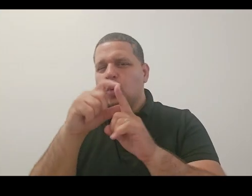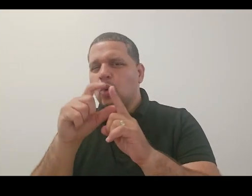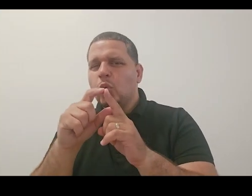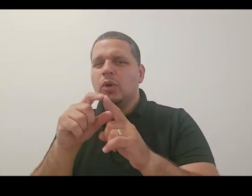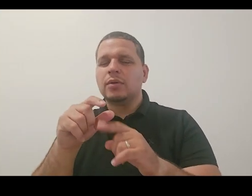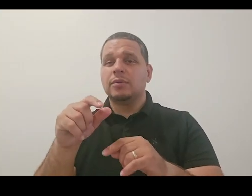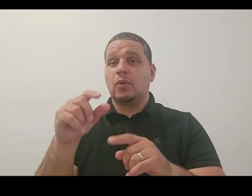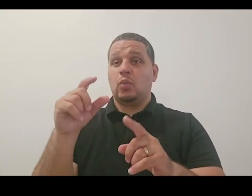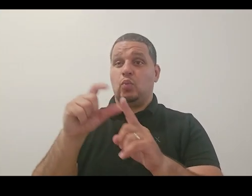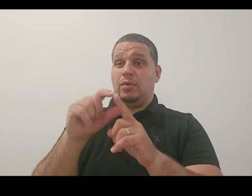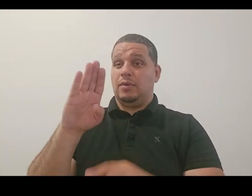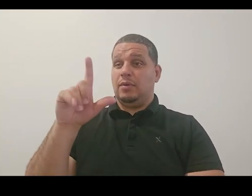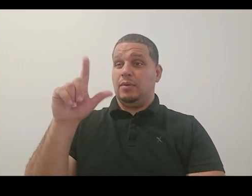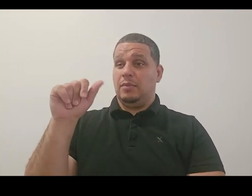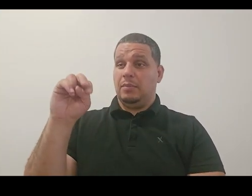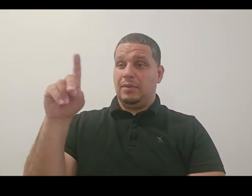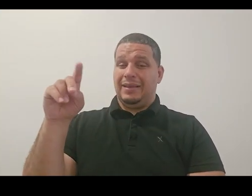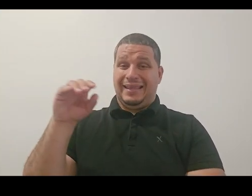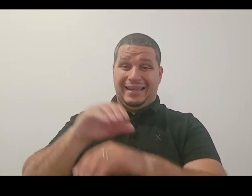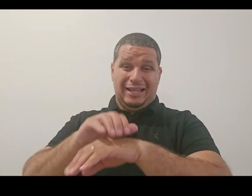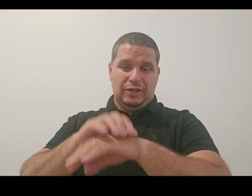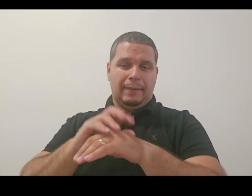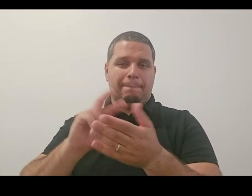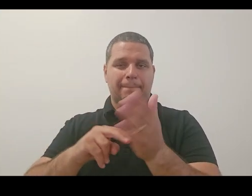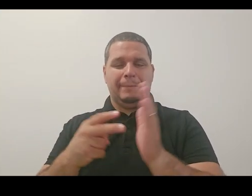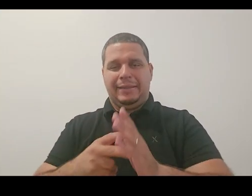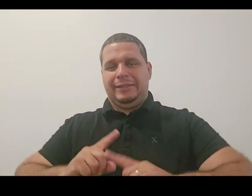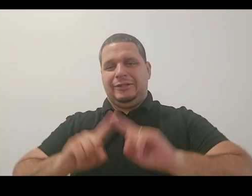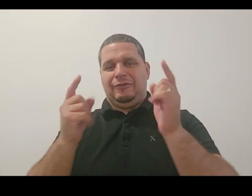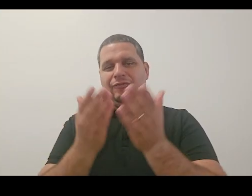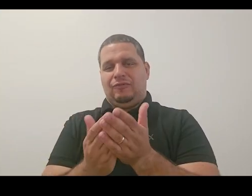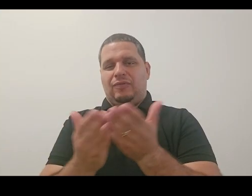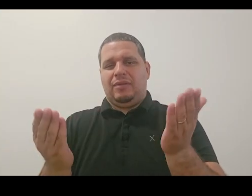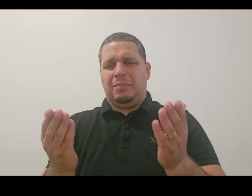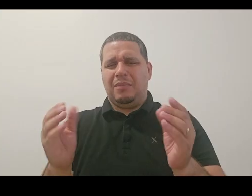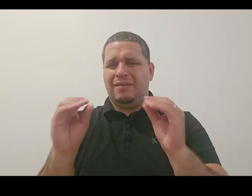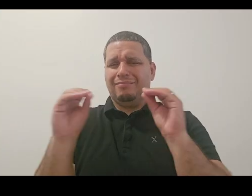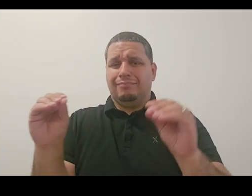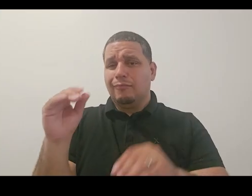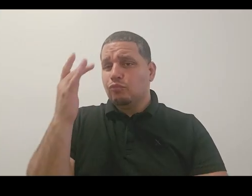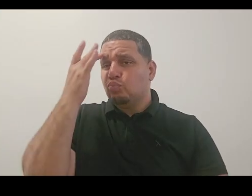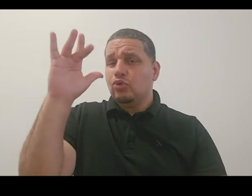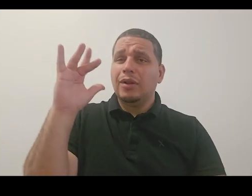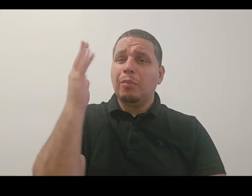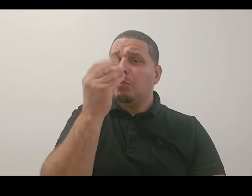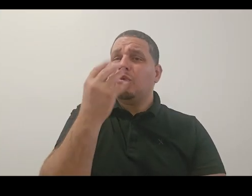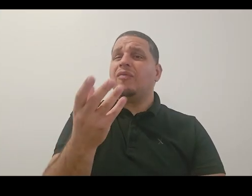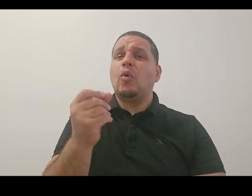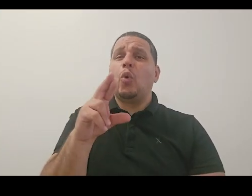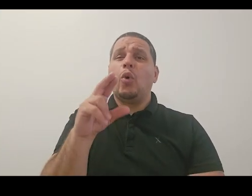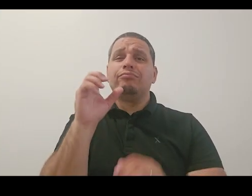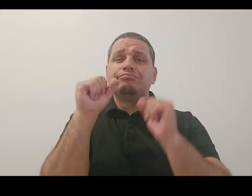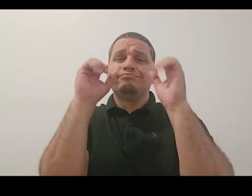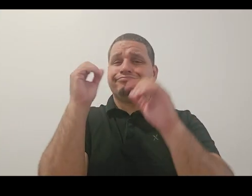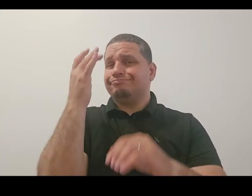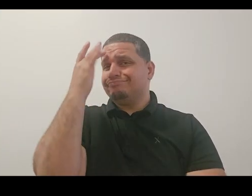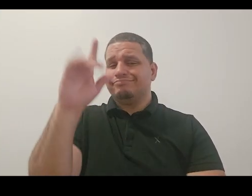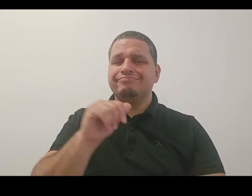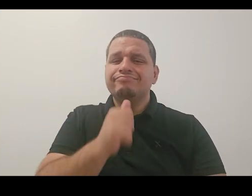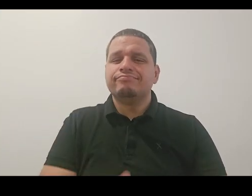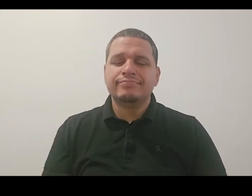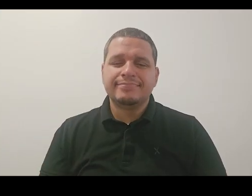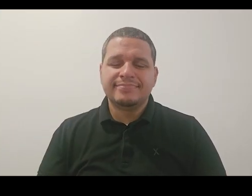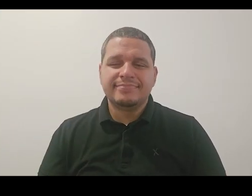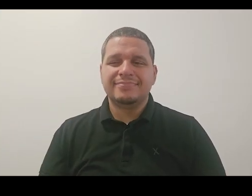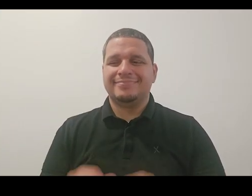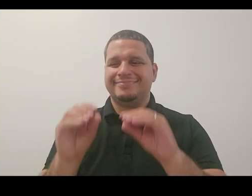and the word blind in English means several different things, but none of them are brilliant, beautiful, or incredibly intelligent, right? None